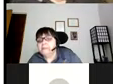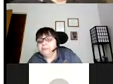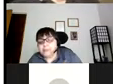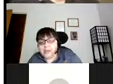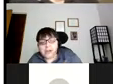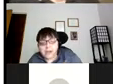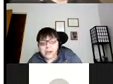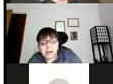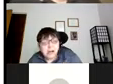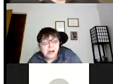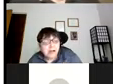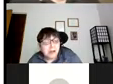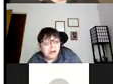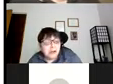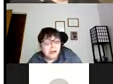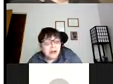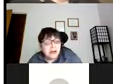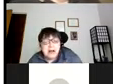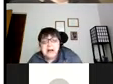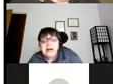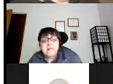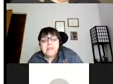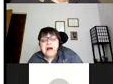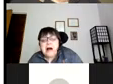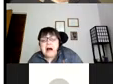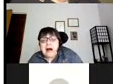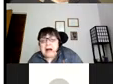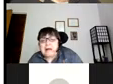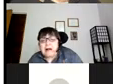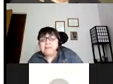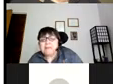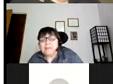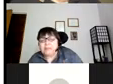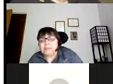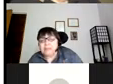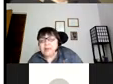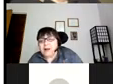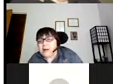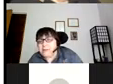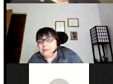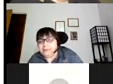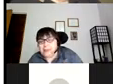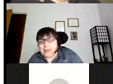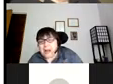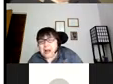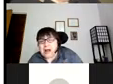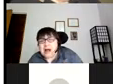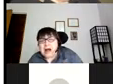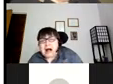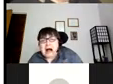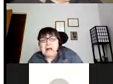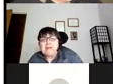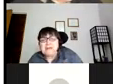Any thoughts on that before we move to the next? Are there any conversations going on in the